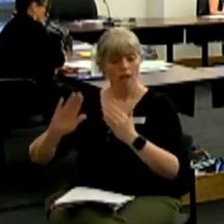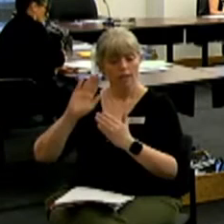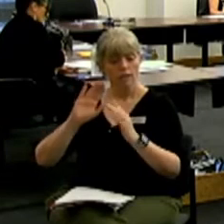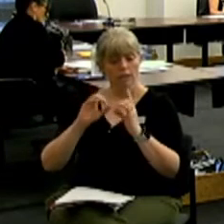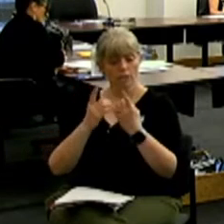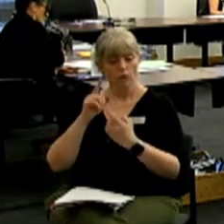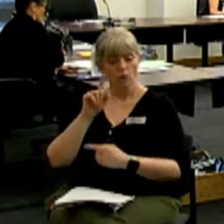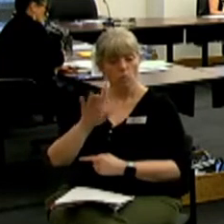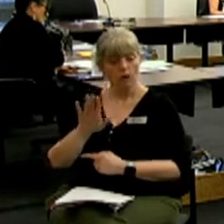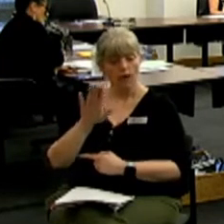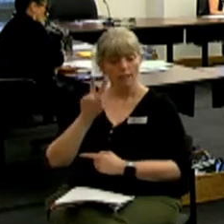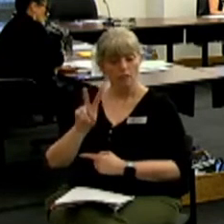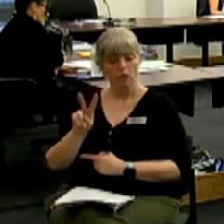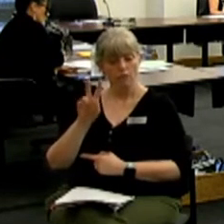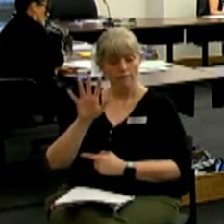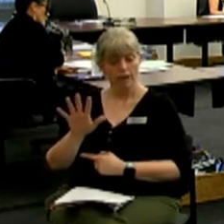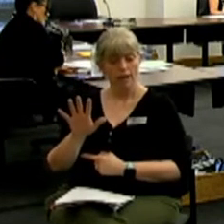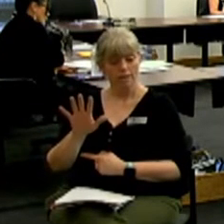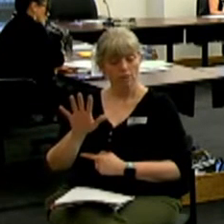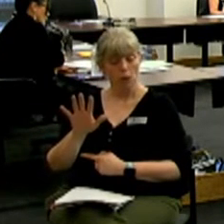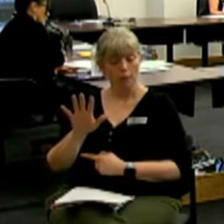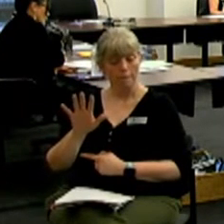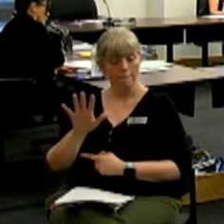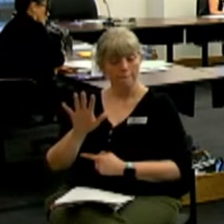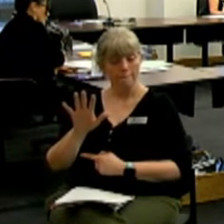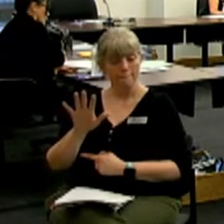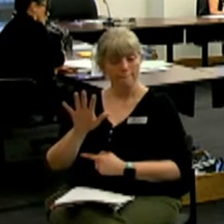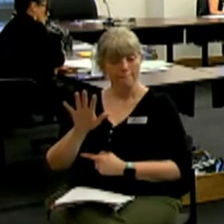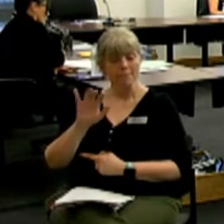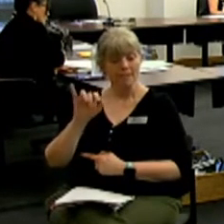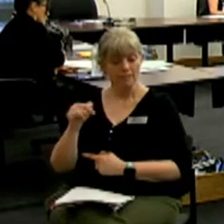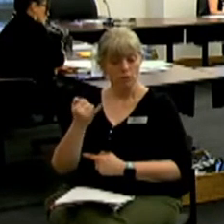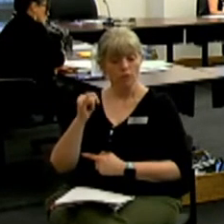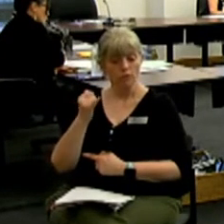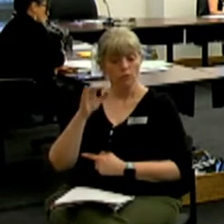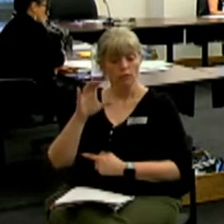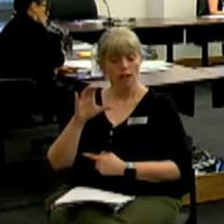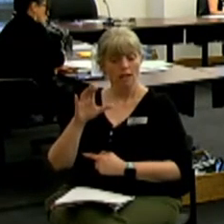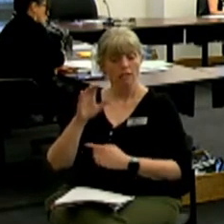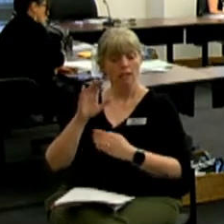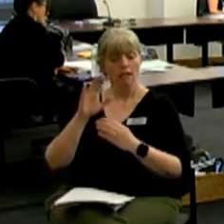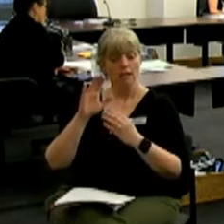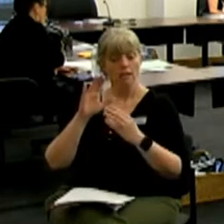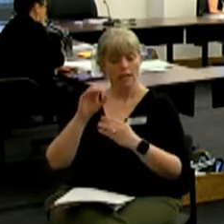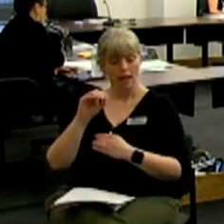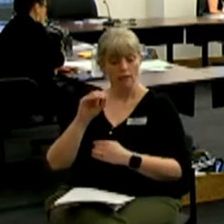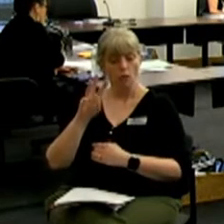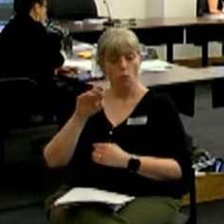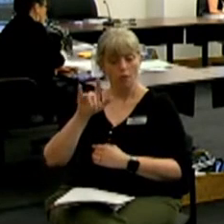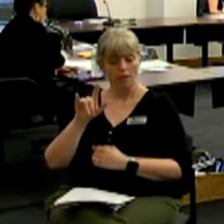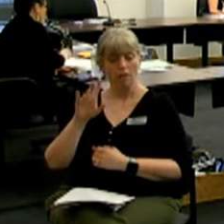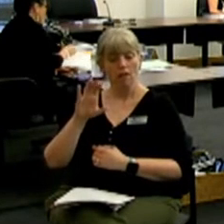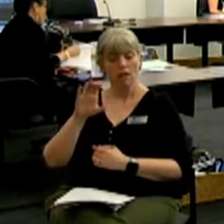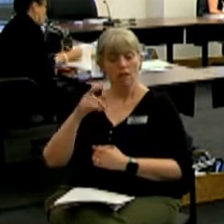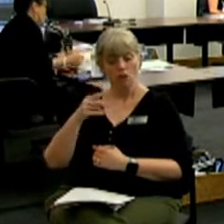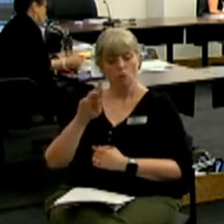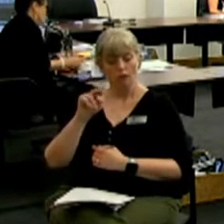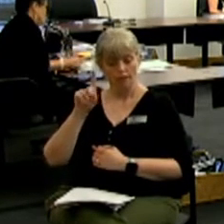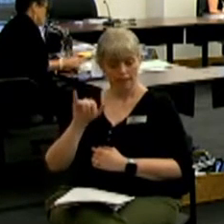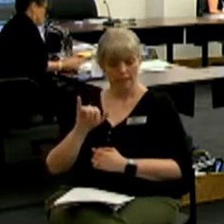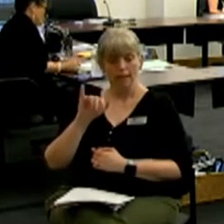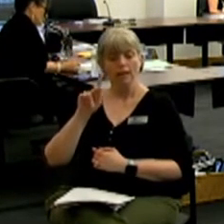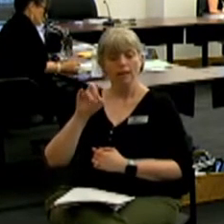number 525, Joliet Junior College, counties of Will, Grundy, Kendall,